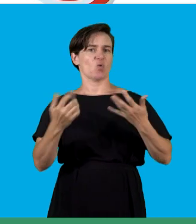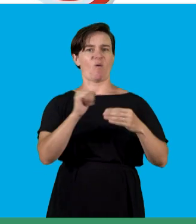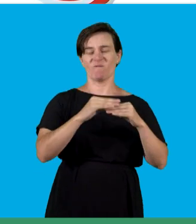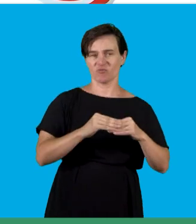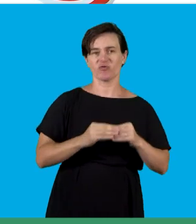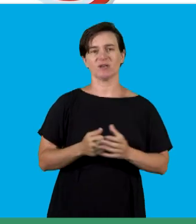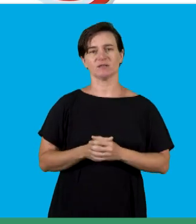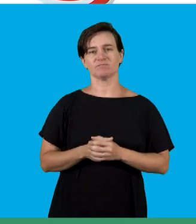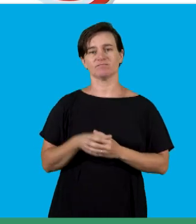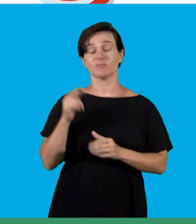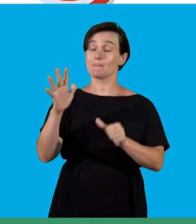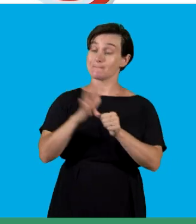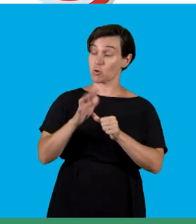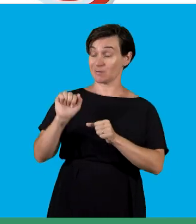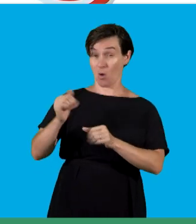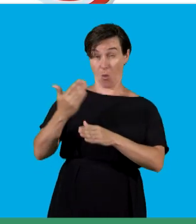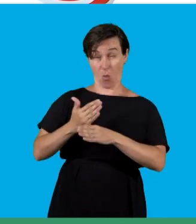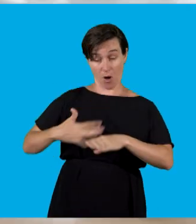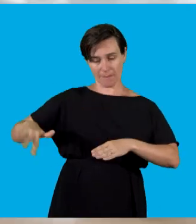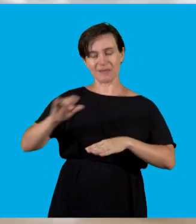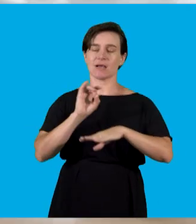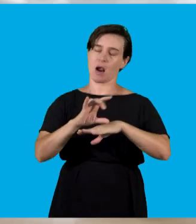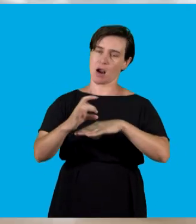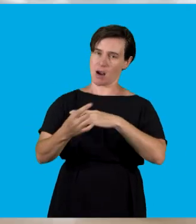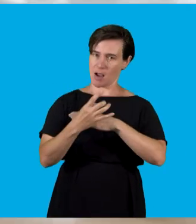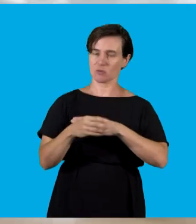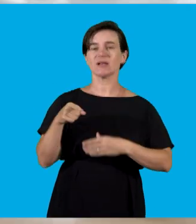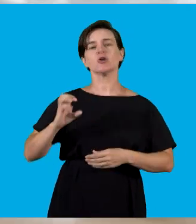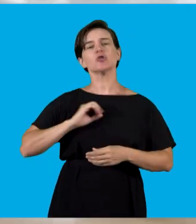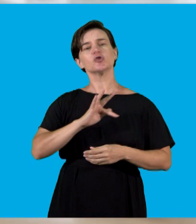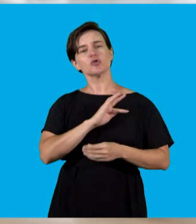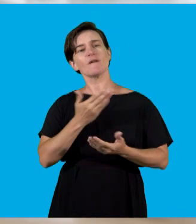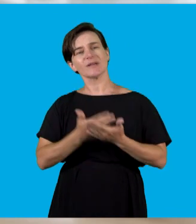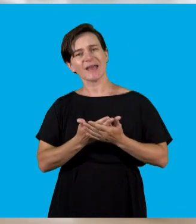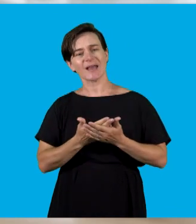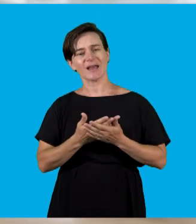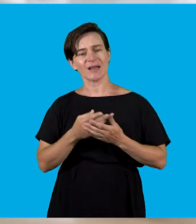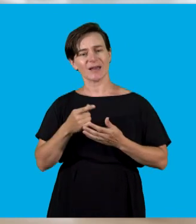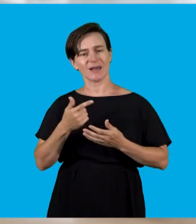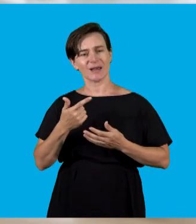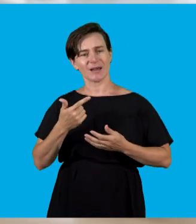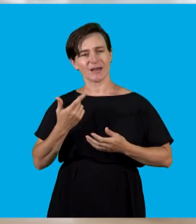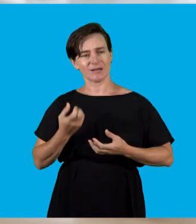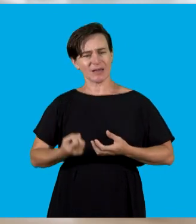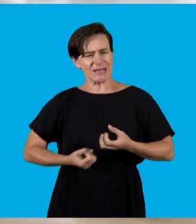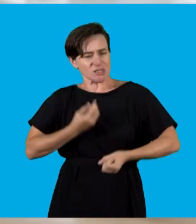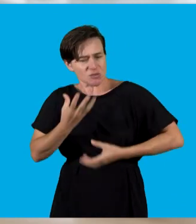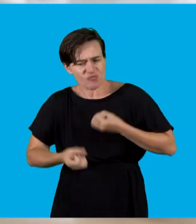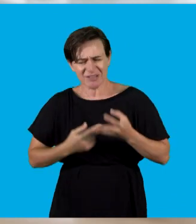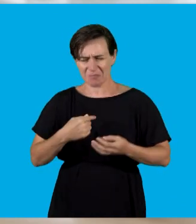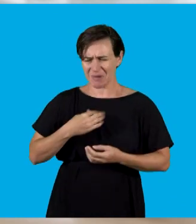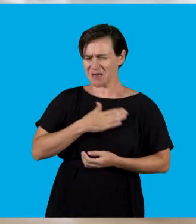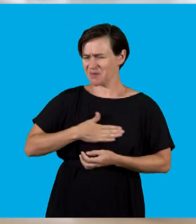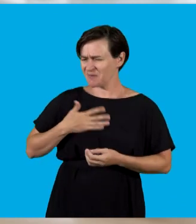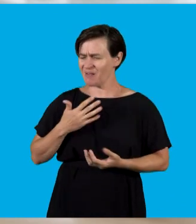there's counseling in the workplace that is offered by the business, because employees will be able to do it, to voice out their concerns, and they can